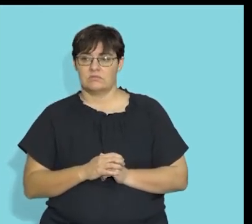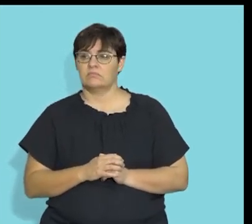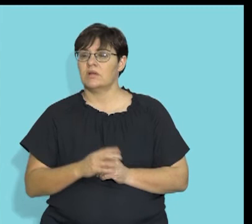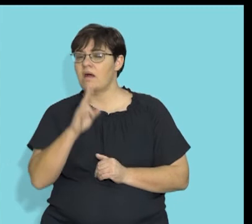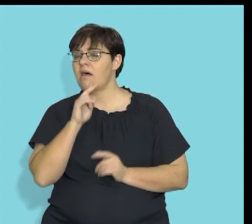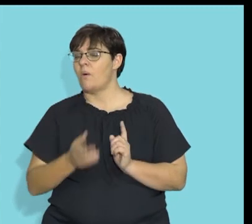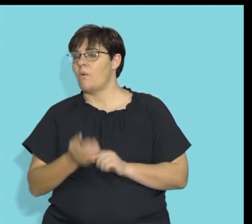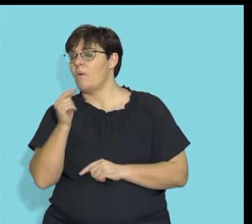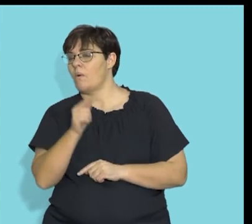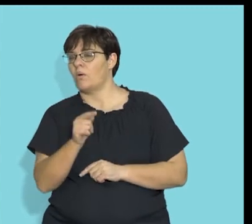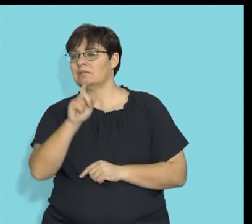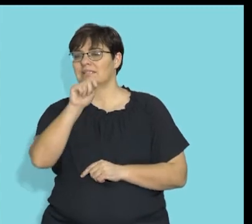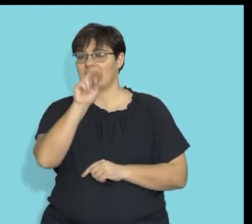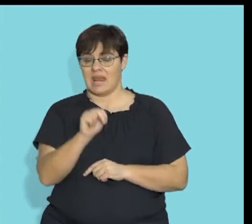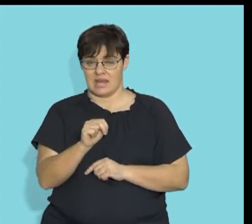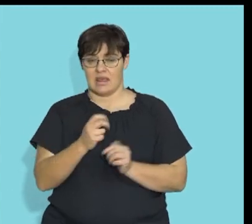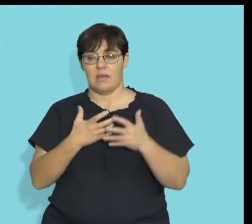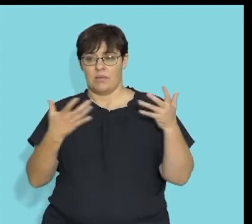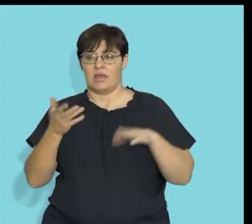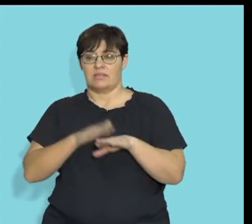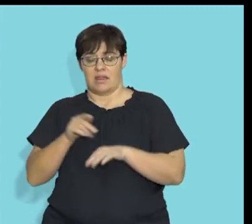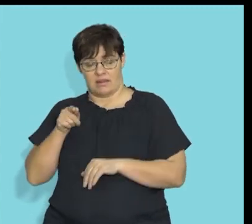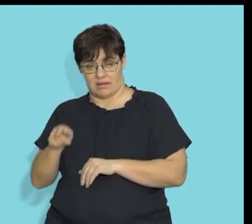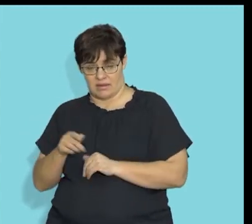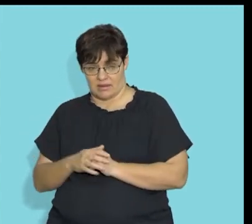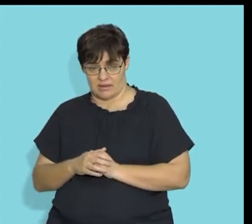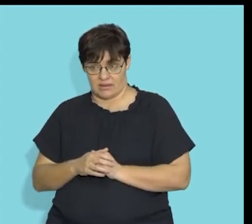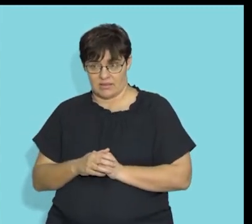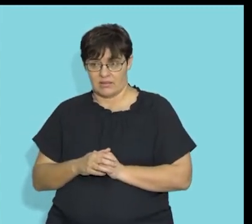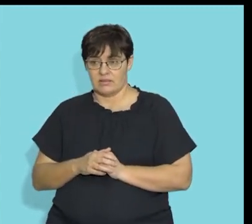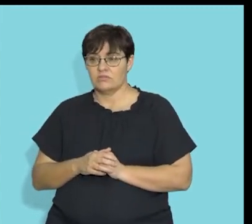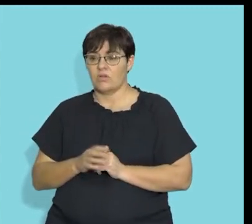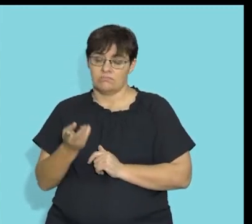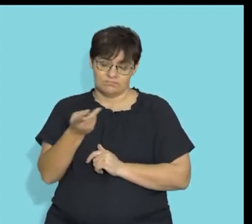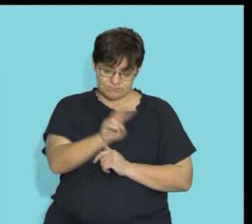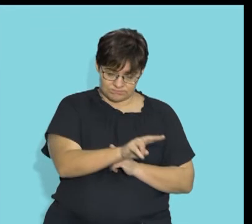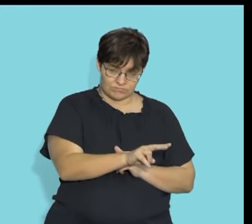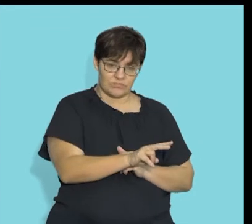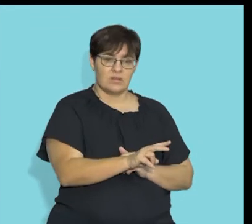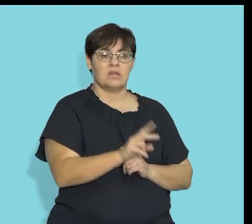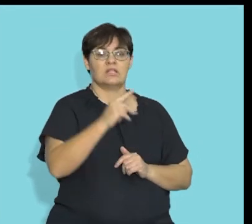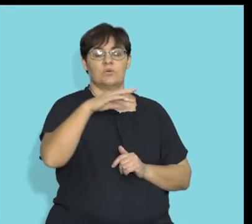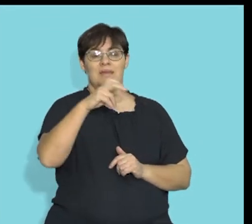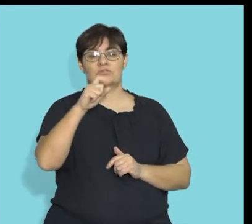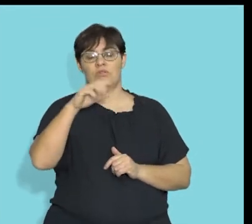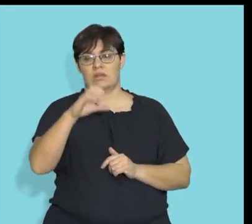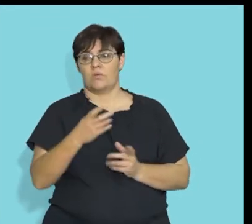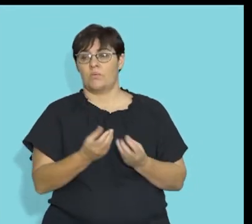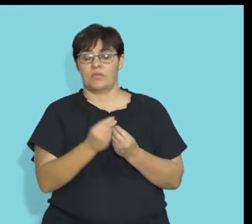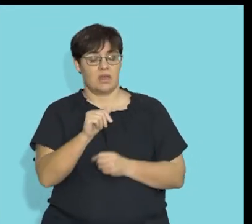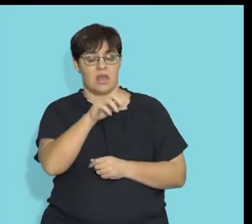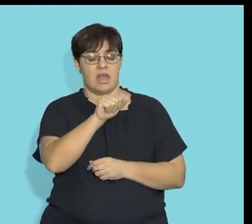8,192. So I'm looking for where Tn is greater than this. I know that I can replace Tn for a